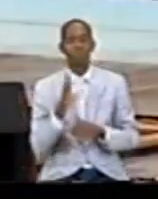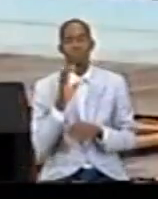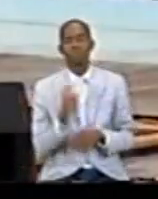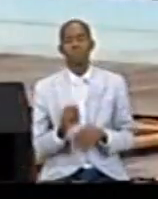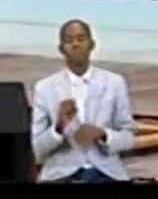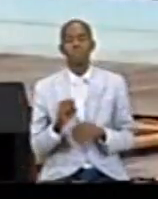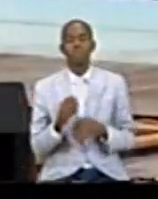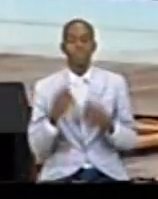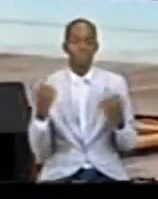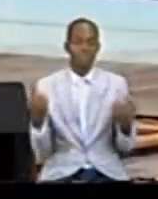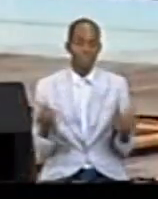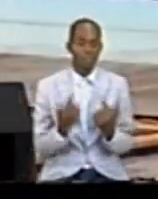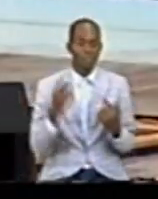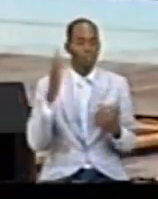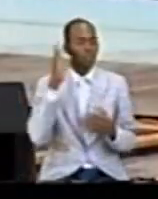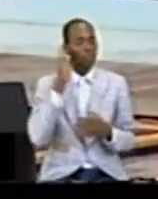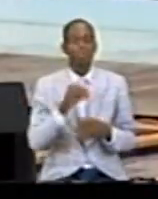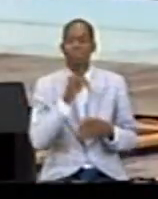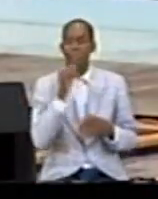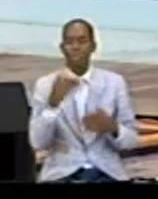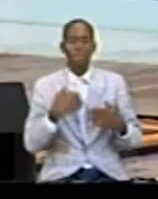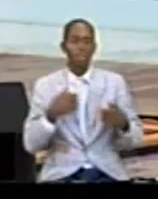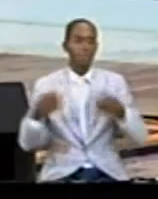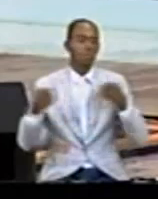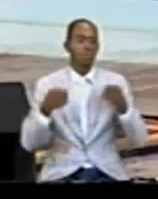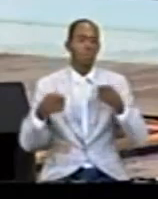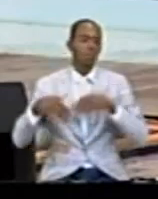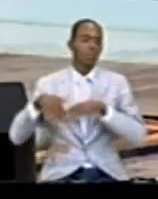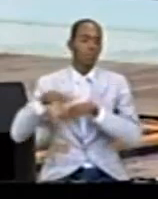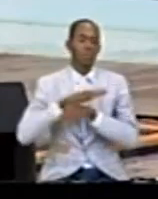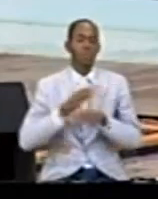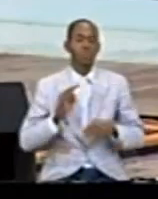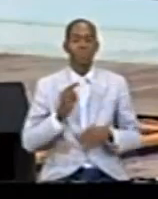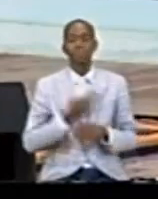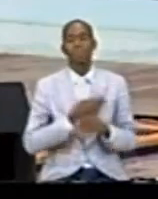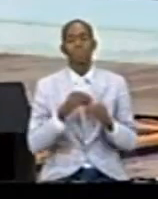Sin will not have dominion over us.